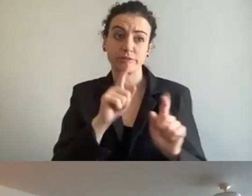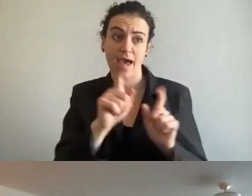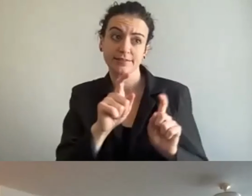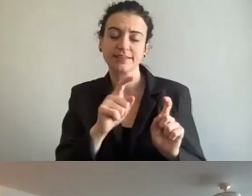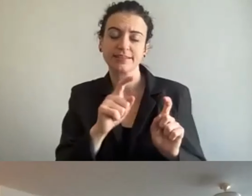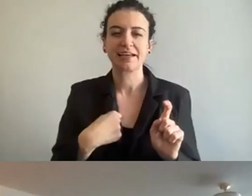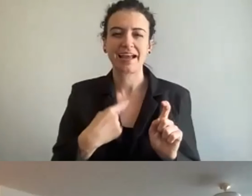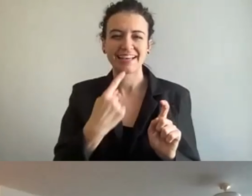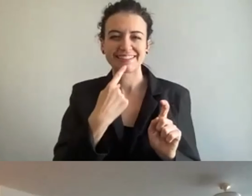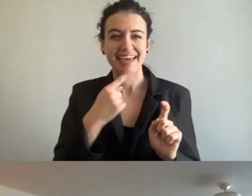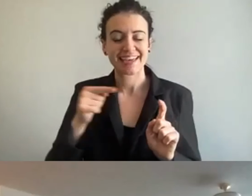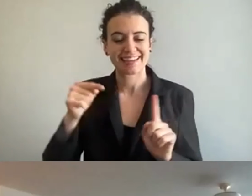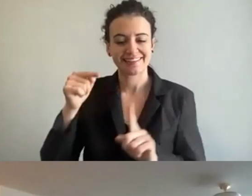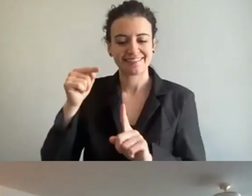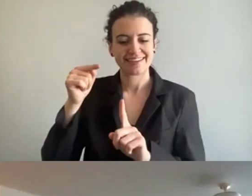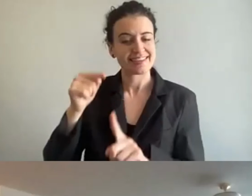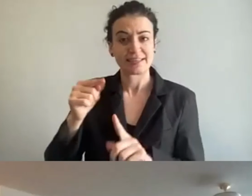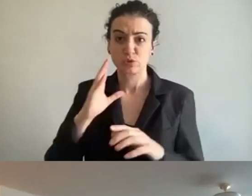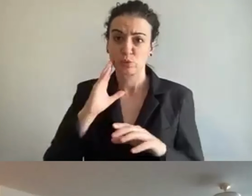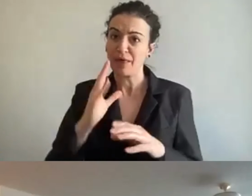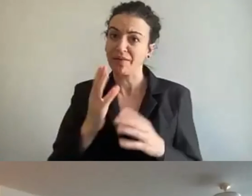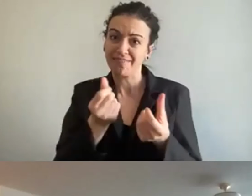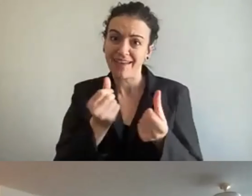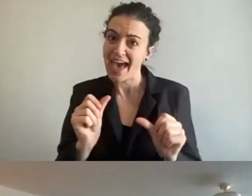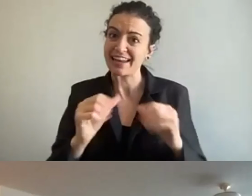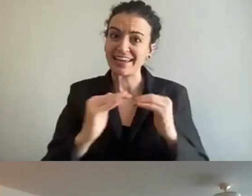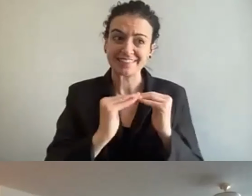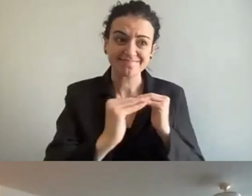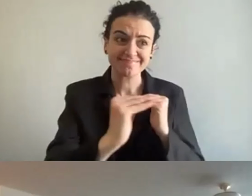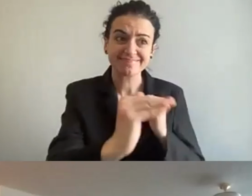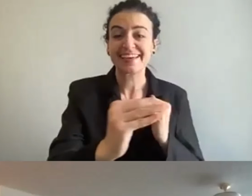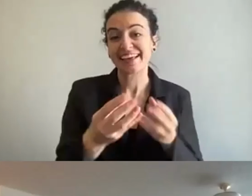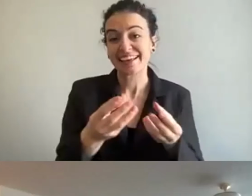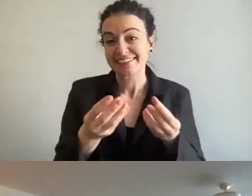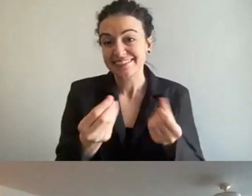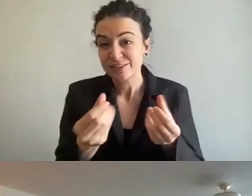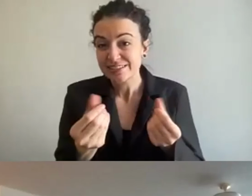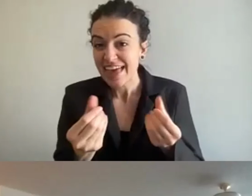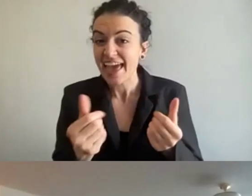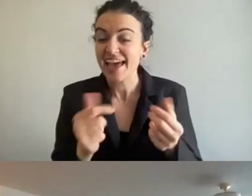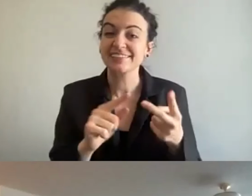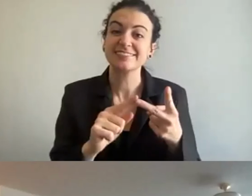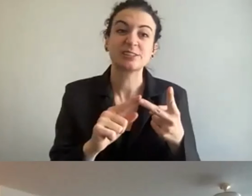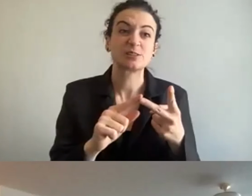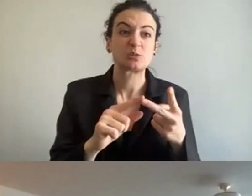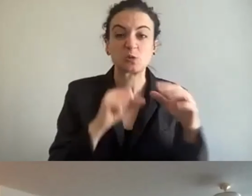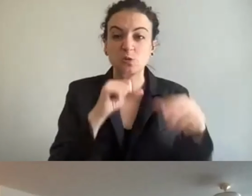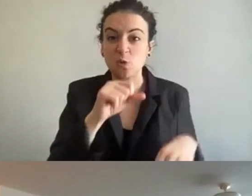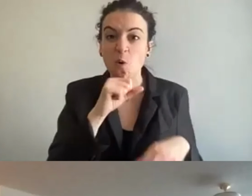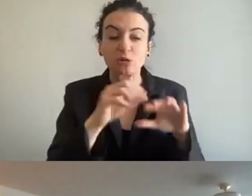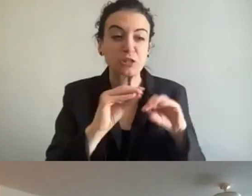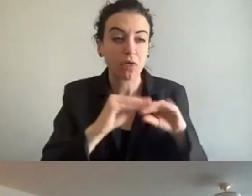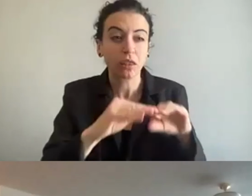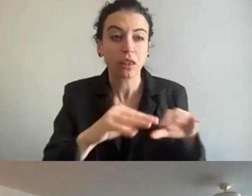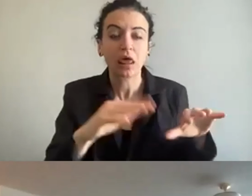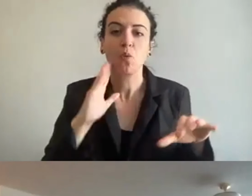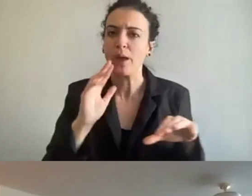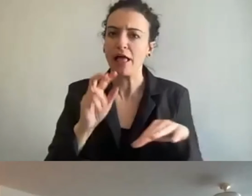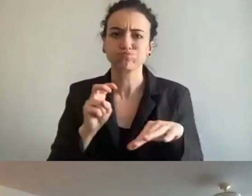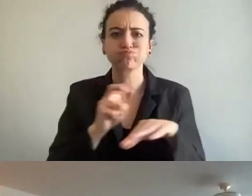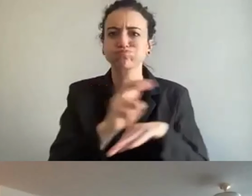goes over sands, snow, dust, dirt, gravel, everything. And I got the